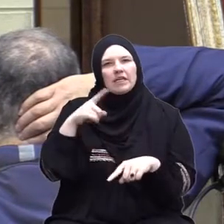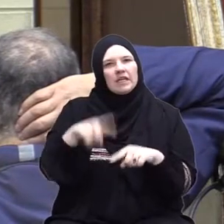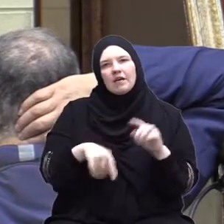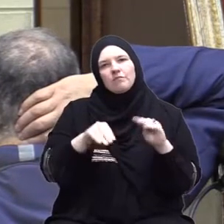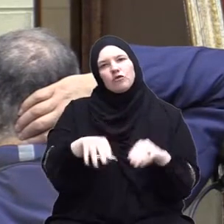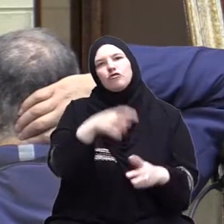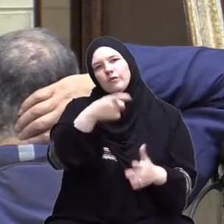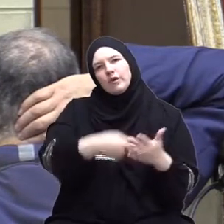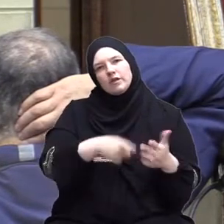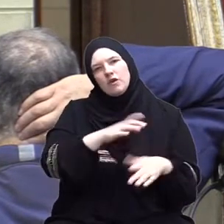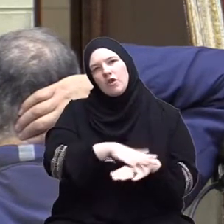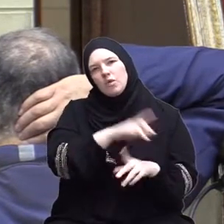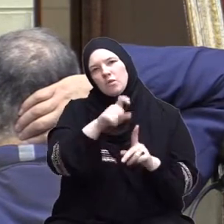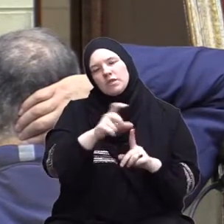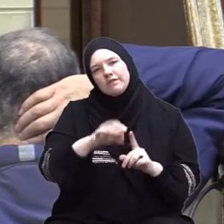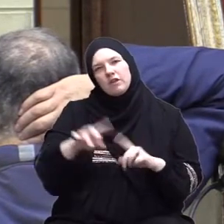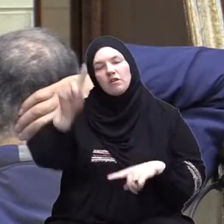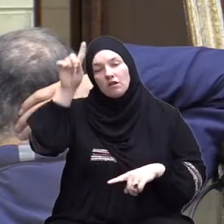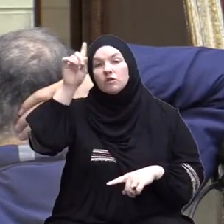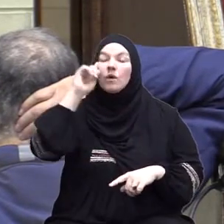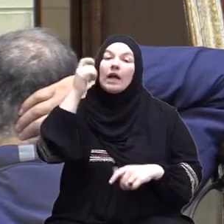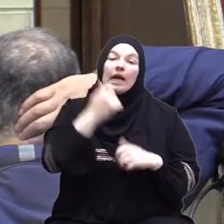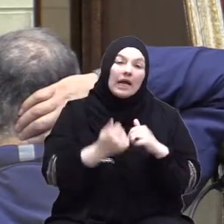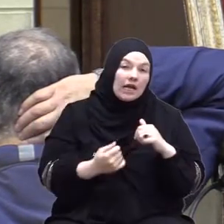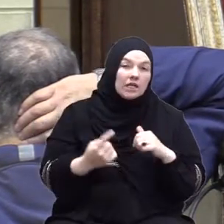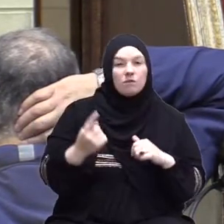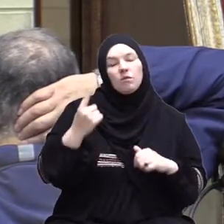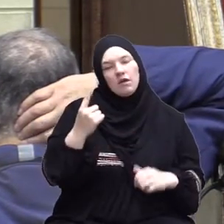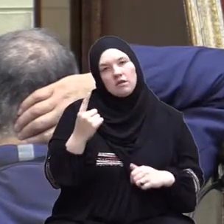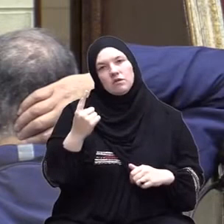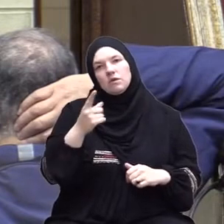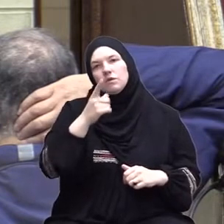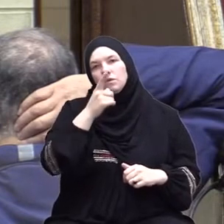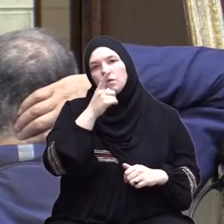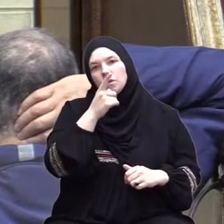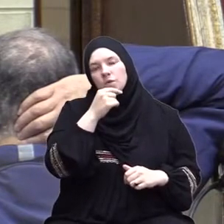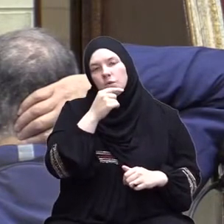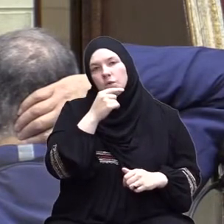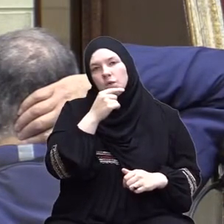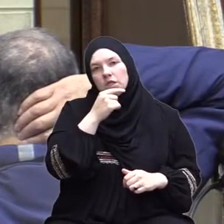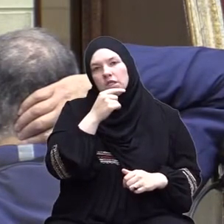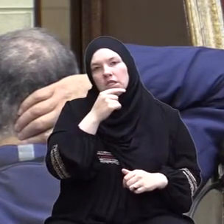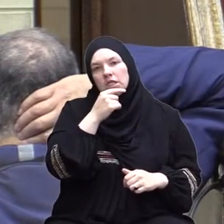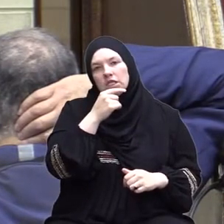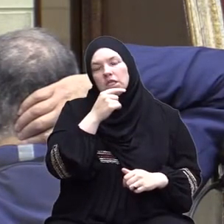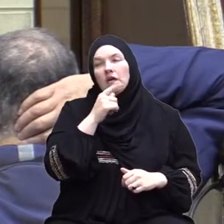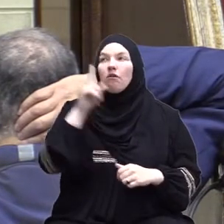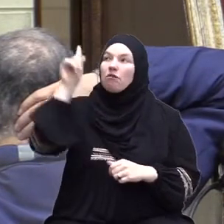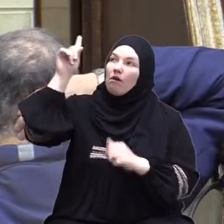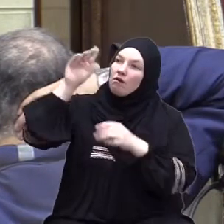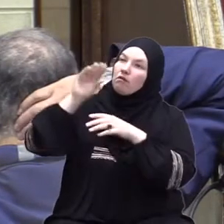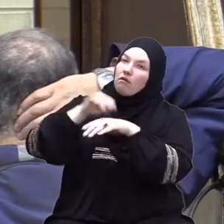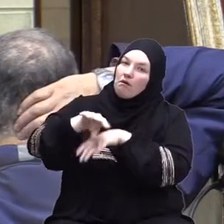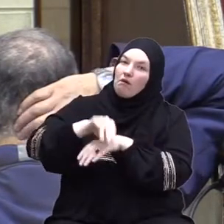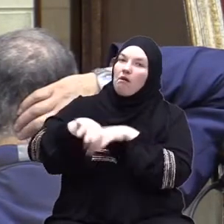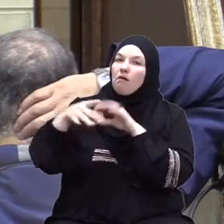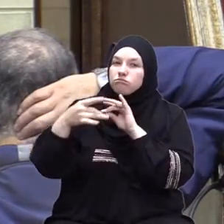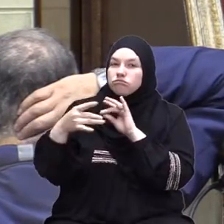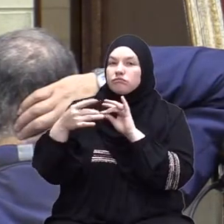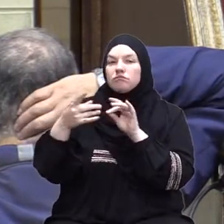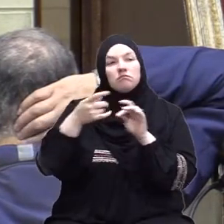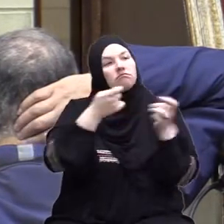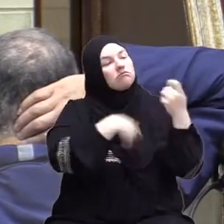a price on it. So anyone who trades off the words of Allah for his